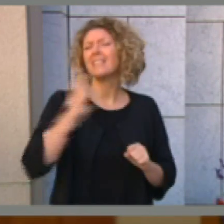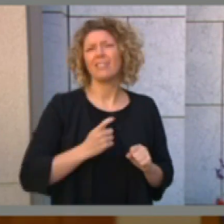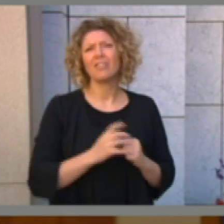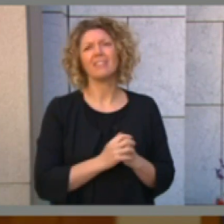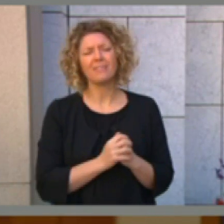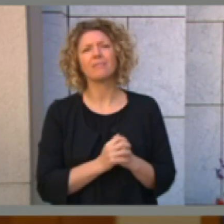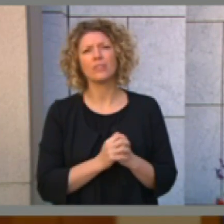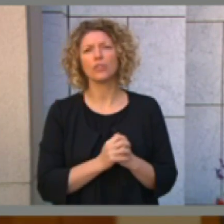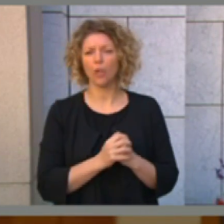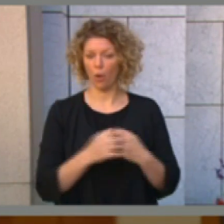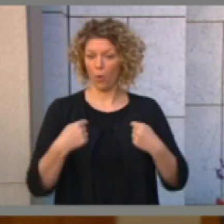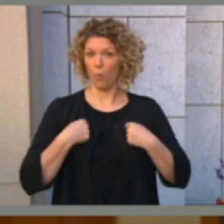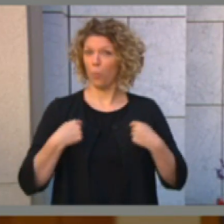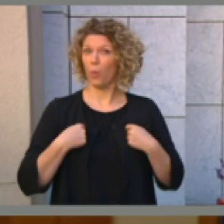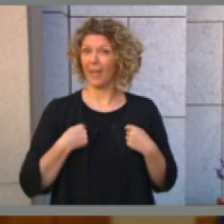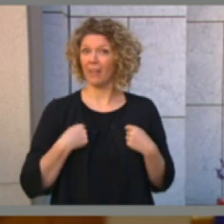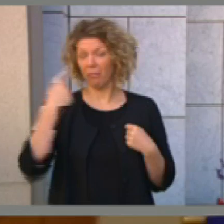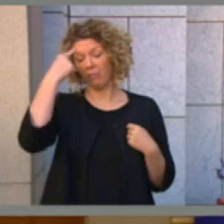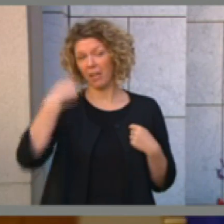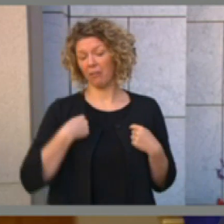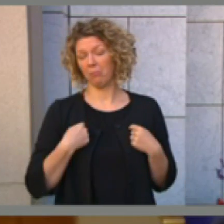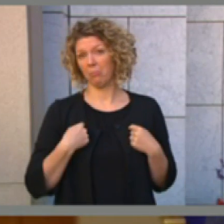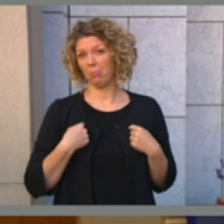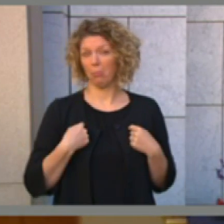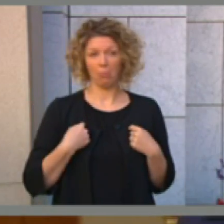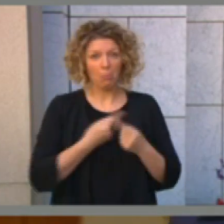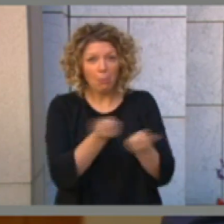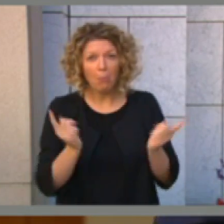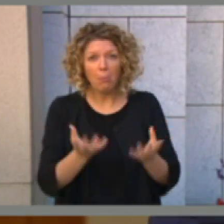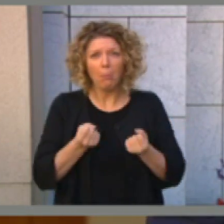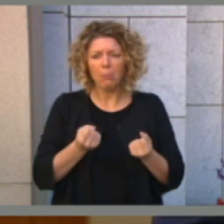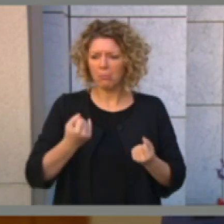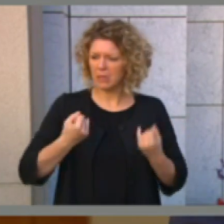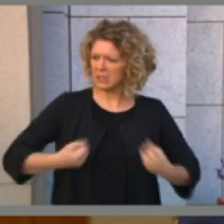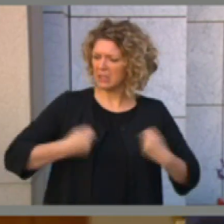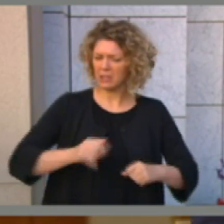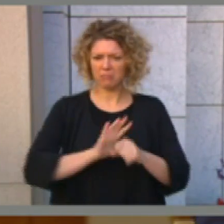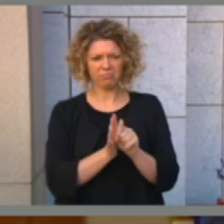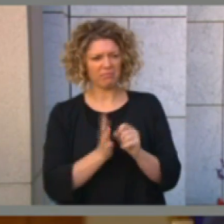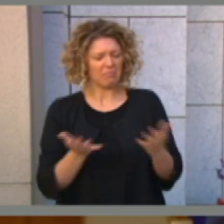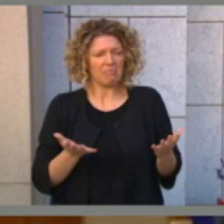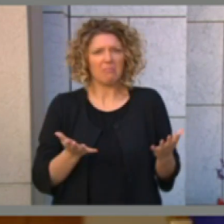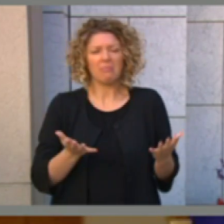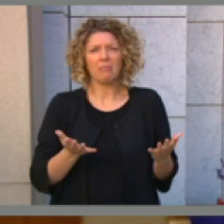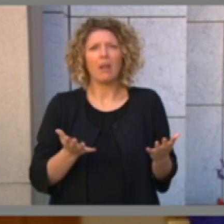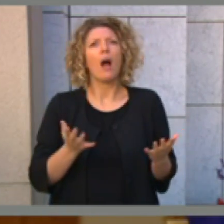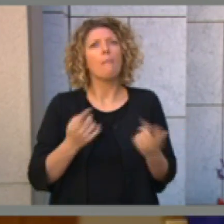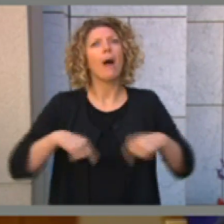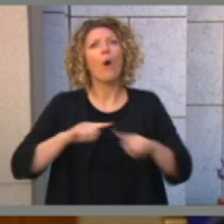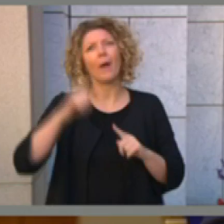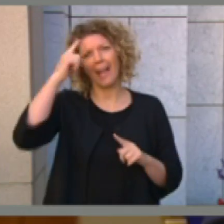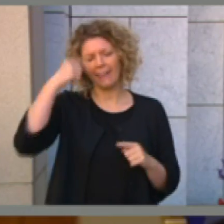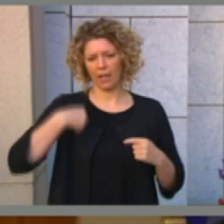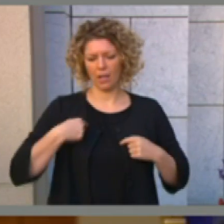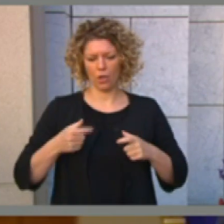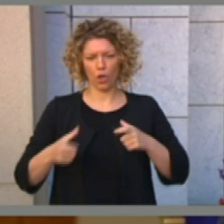are healthy, those of us who will contract this and have experienced a mild illness, that we do what we can